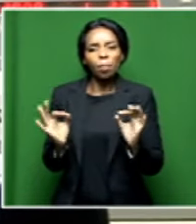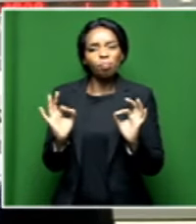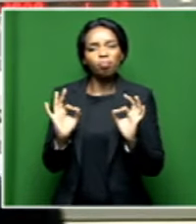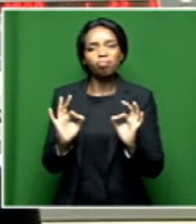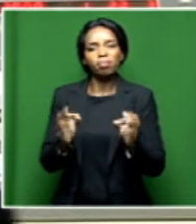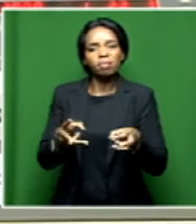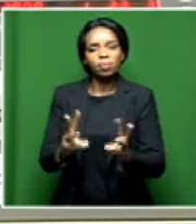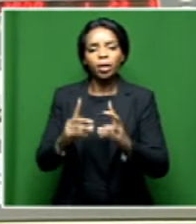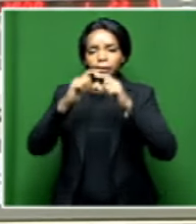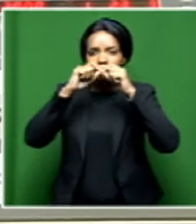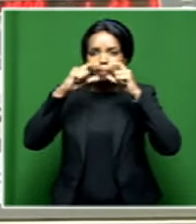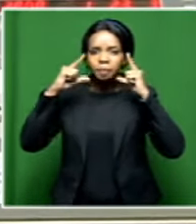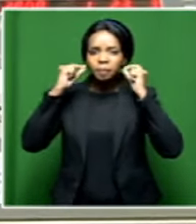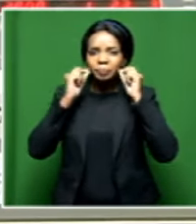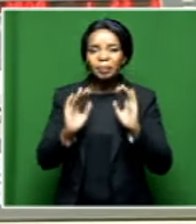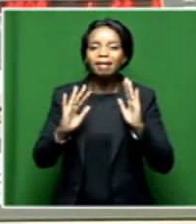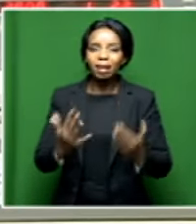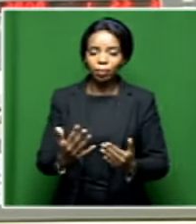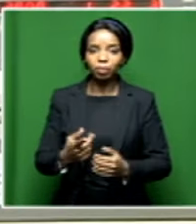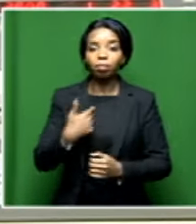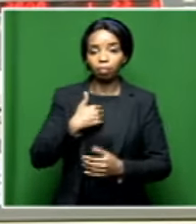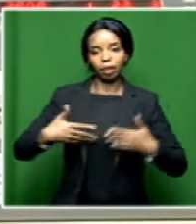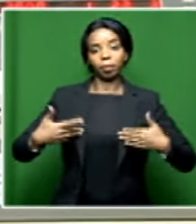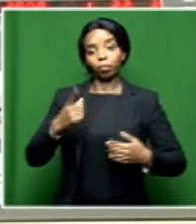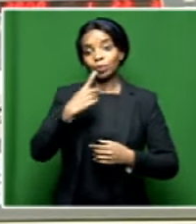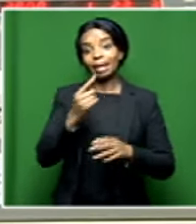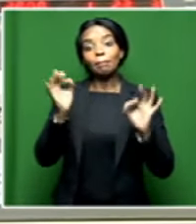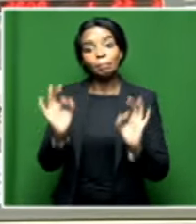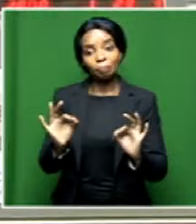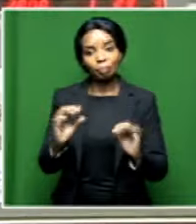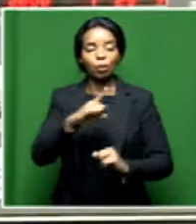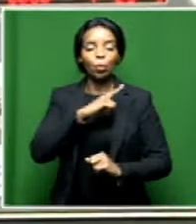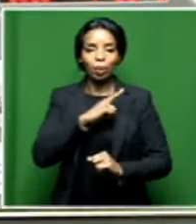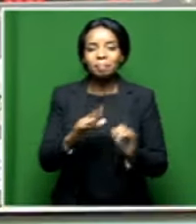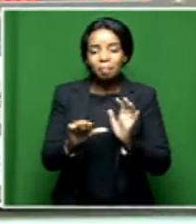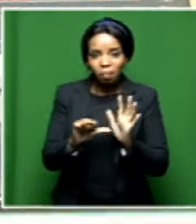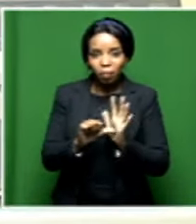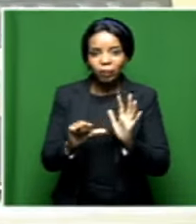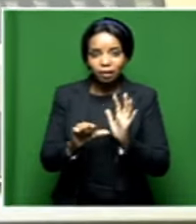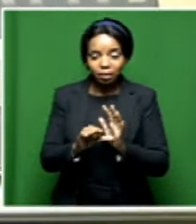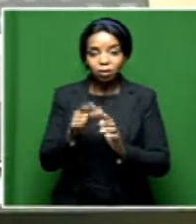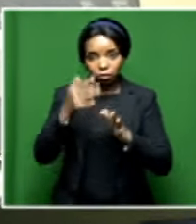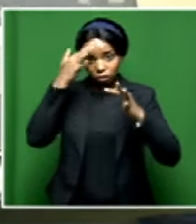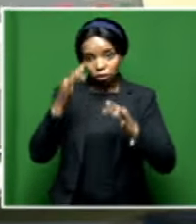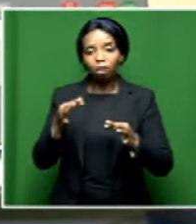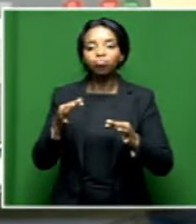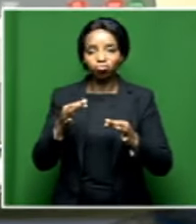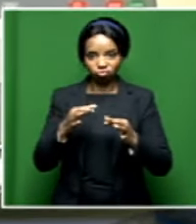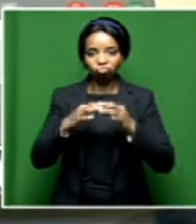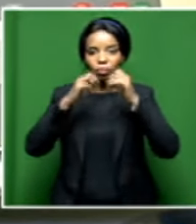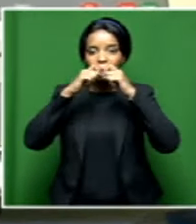properly wear a mask? Okay, I'm glad you said properly, because it is important that when you decide to wear a mask, you should